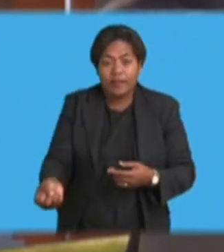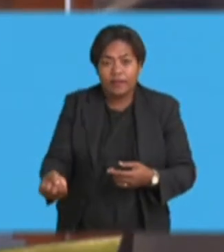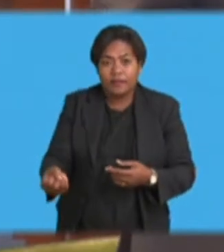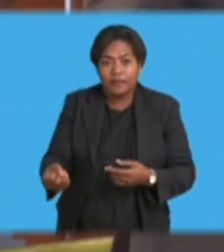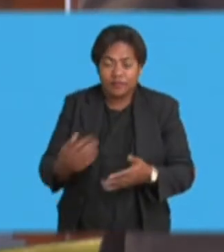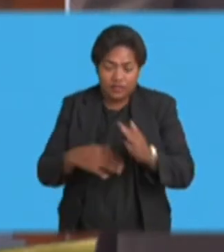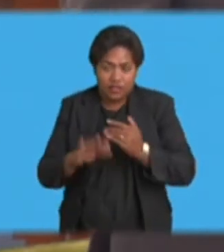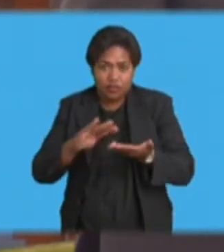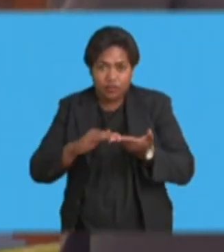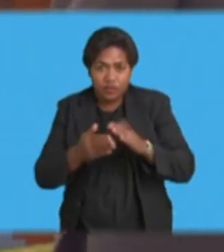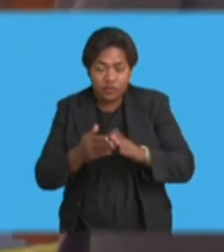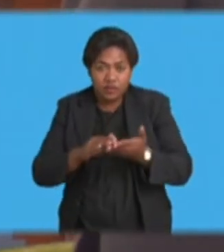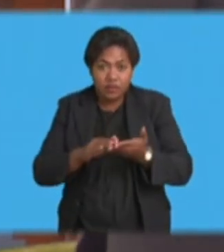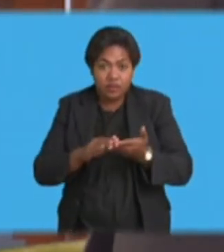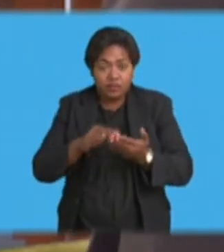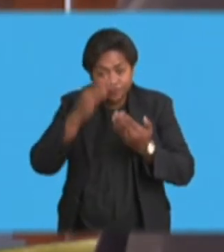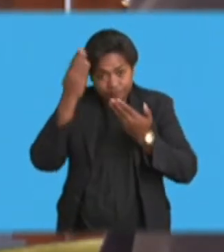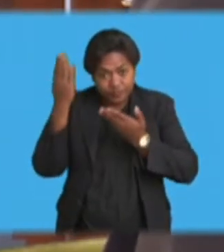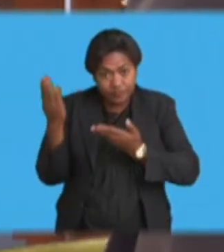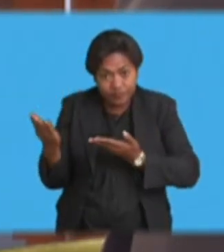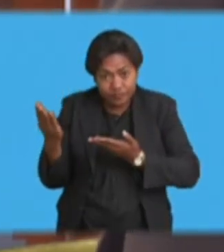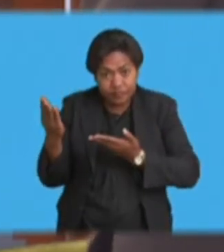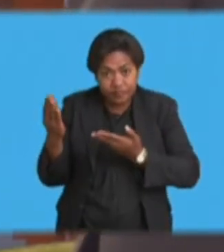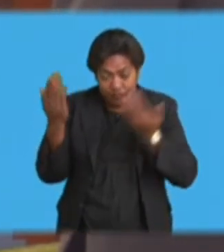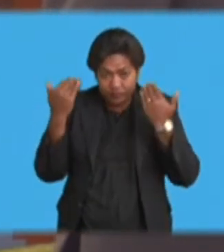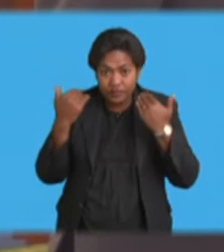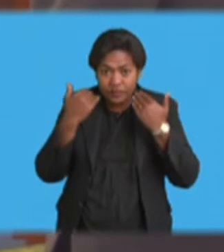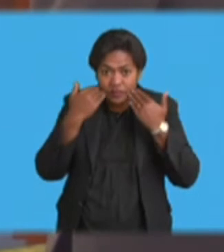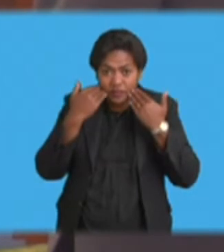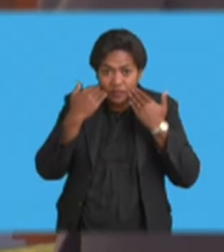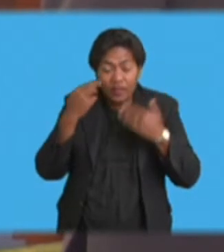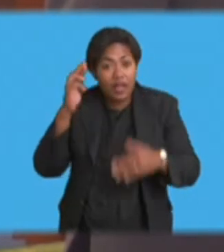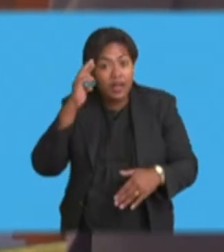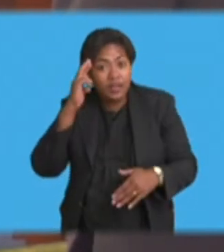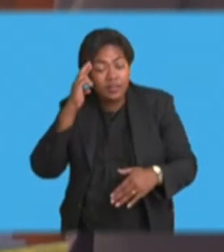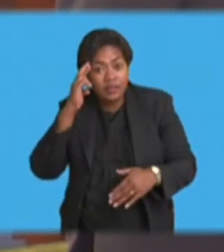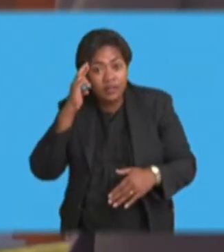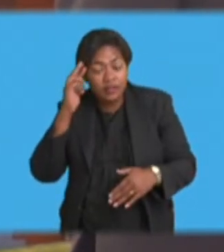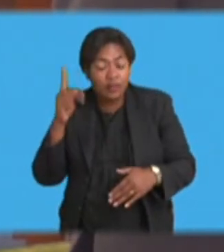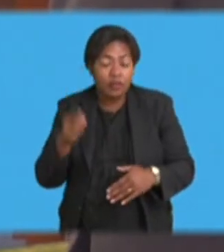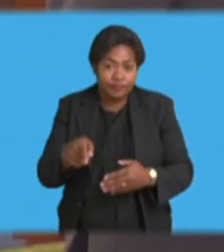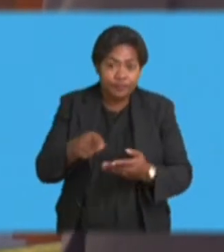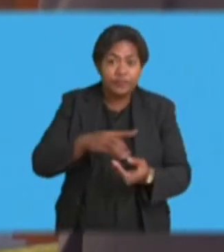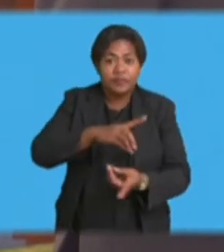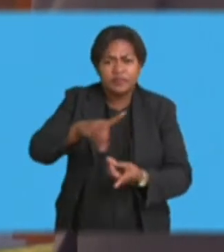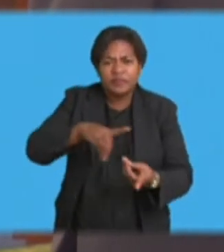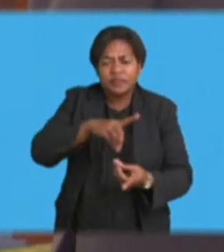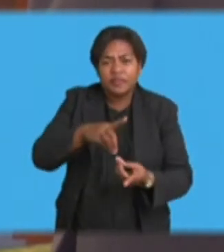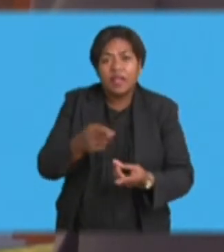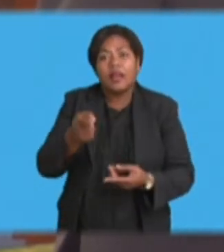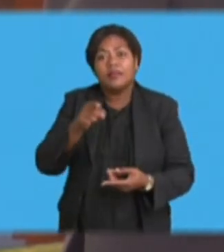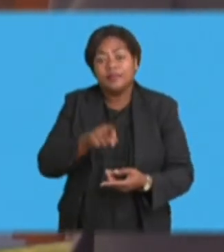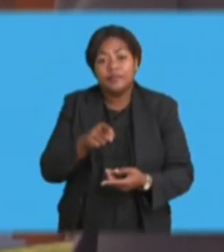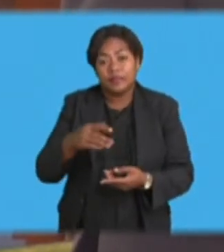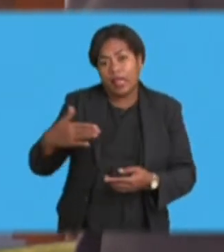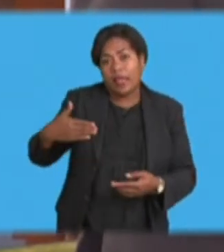Honourable Deputy Speaker, the recent increase of natural disasters and demand for essential secondary health care services in